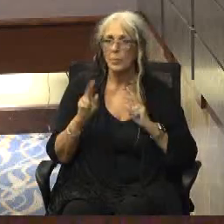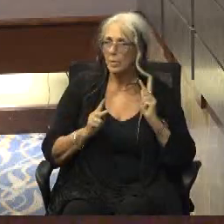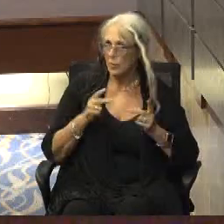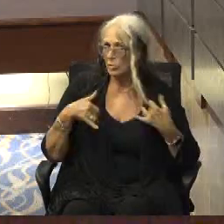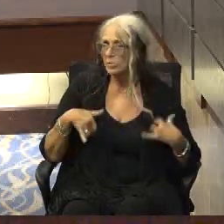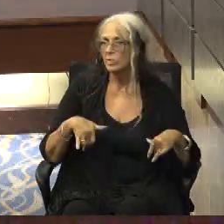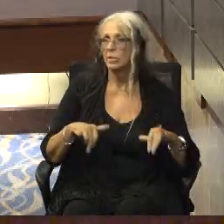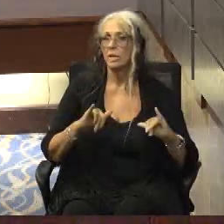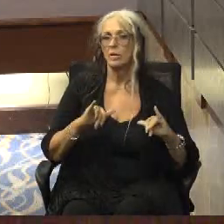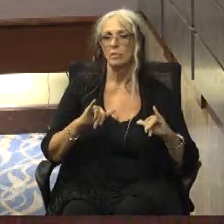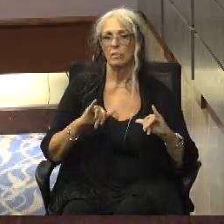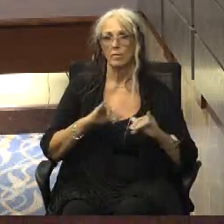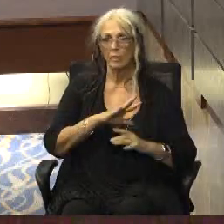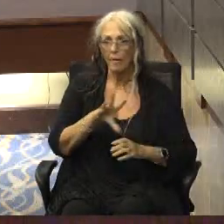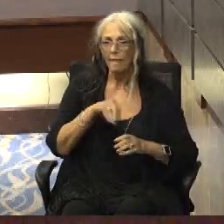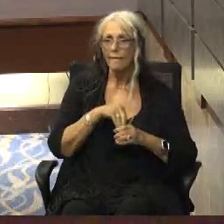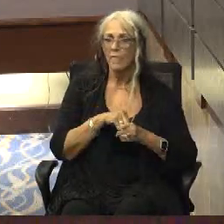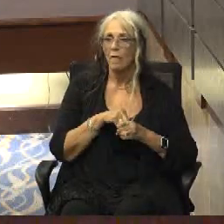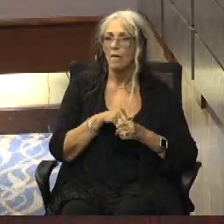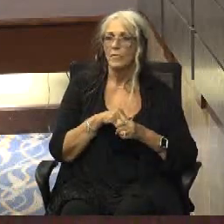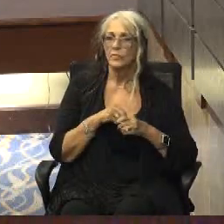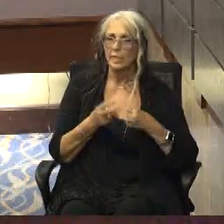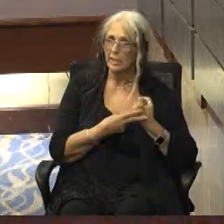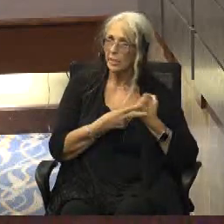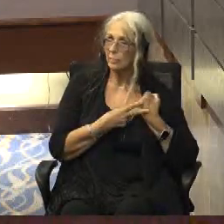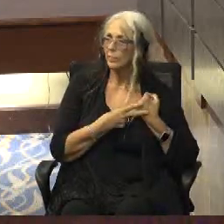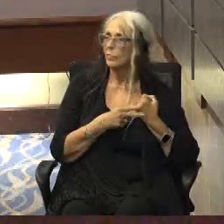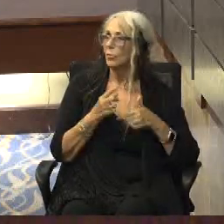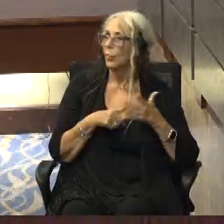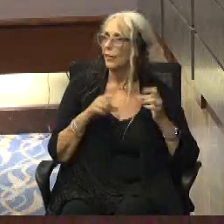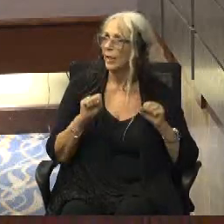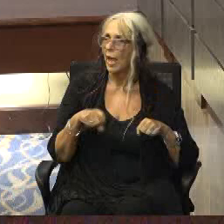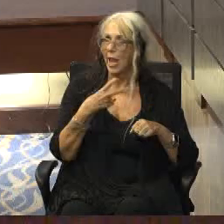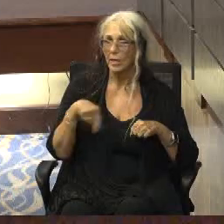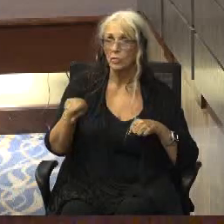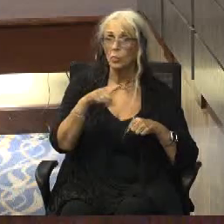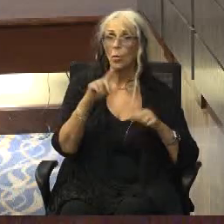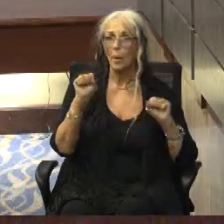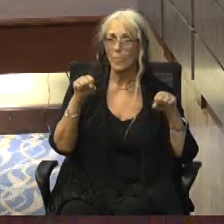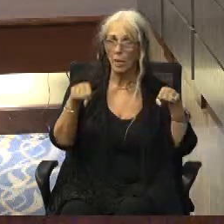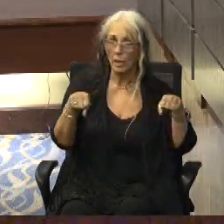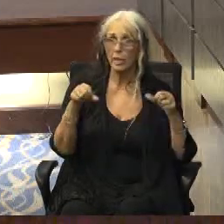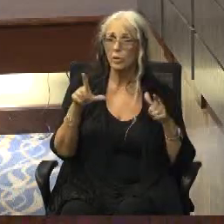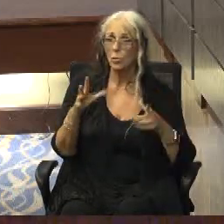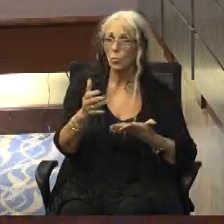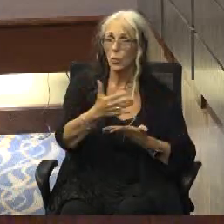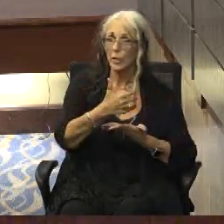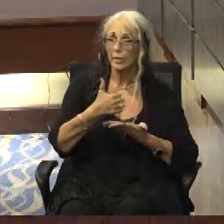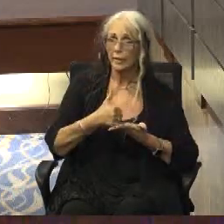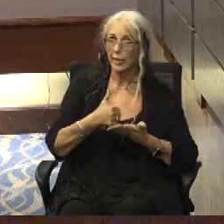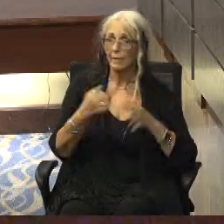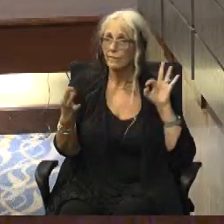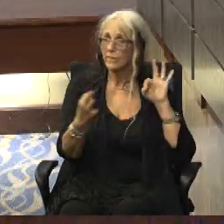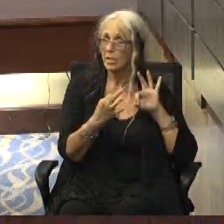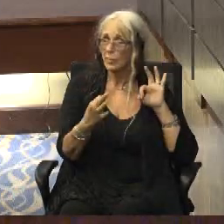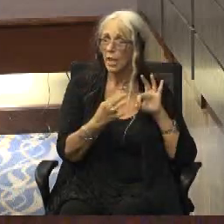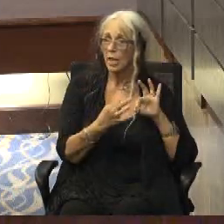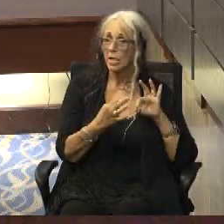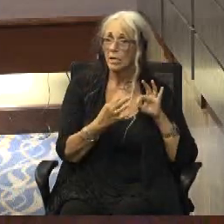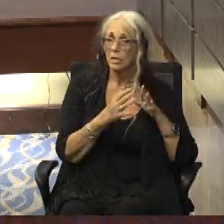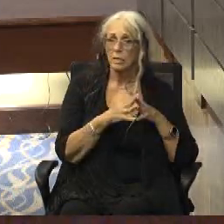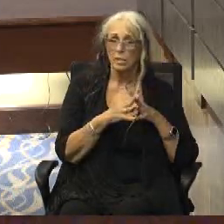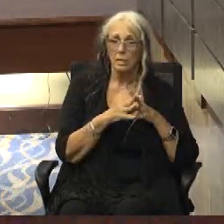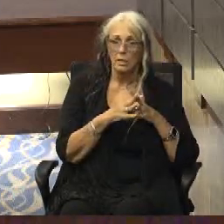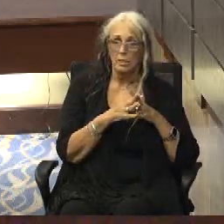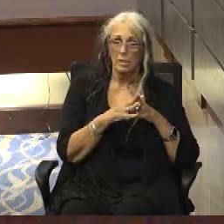claw to keep what has been. So I think you guys and your ability to receive that feedback and